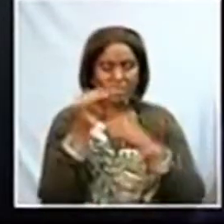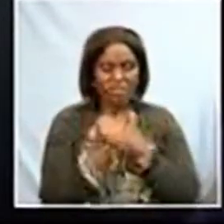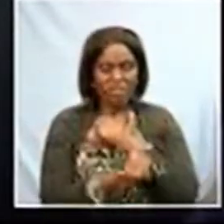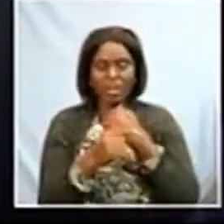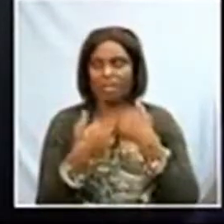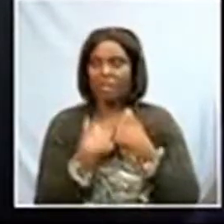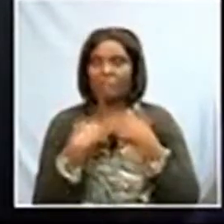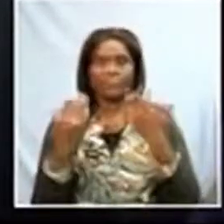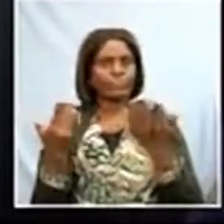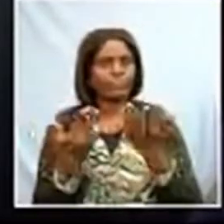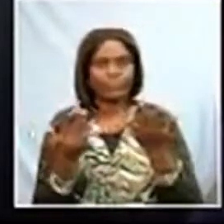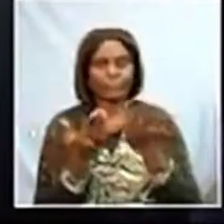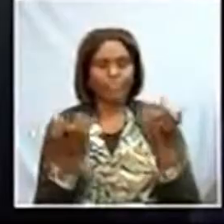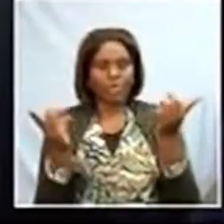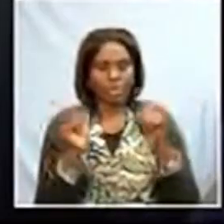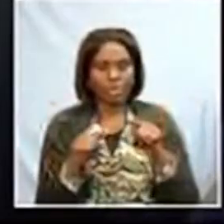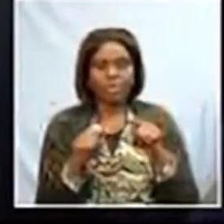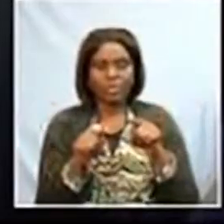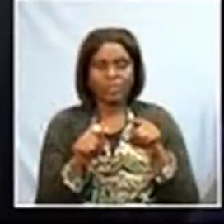such. When